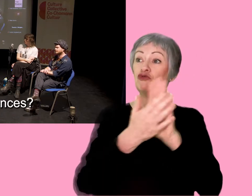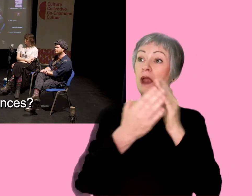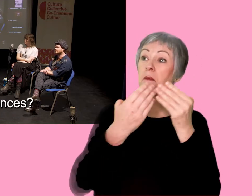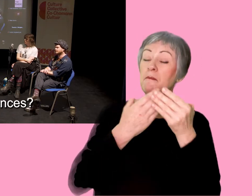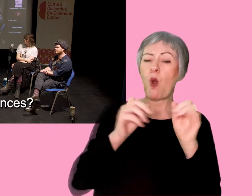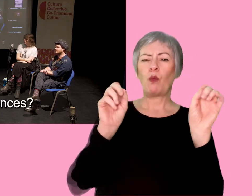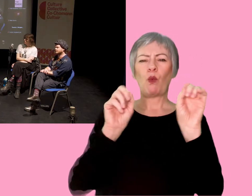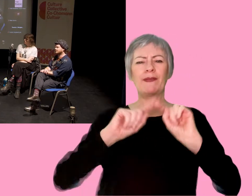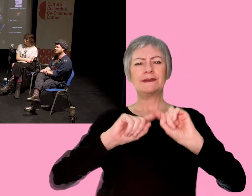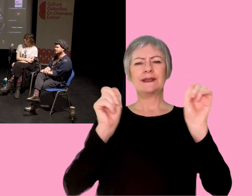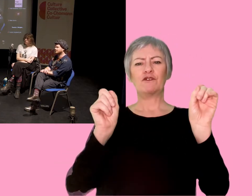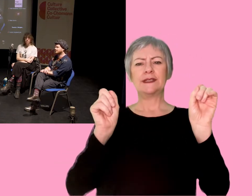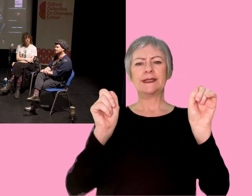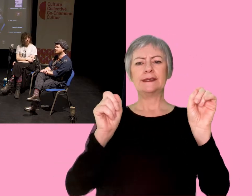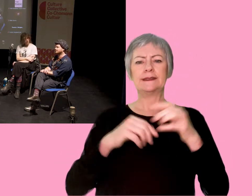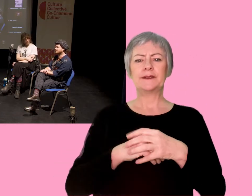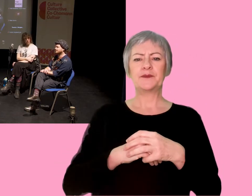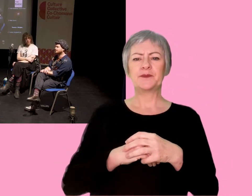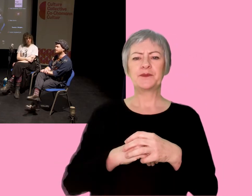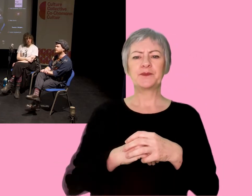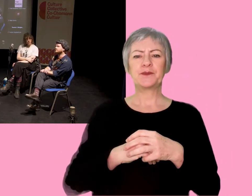what are the differences?